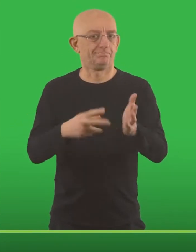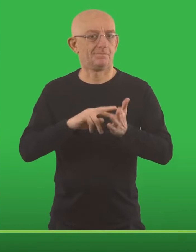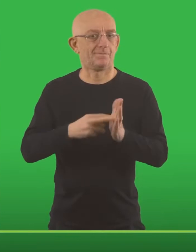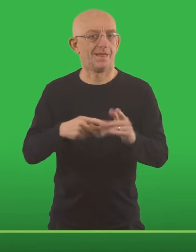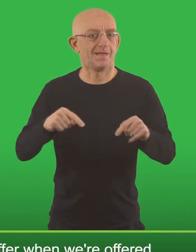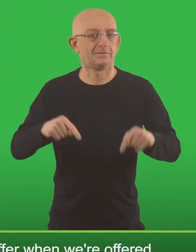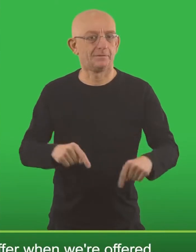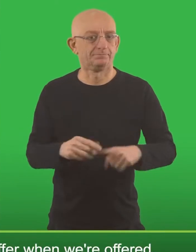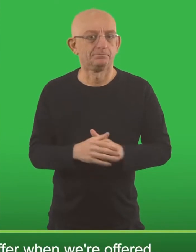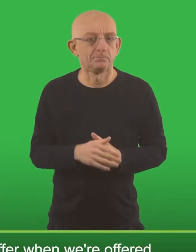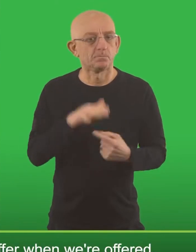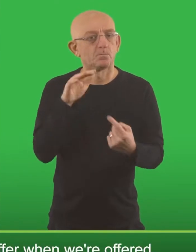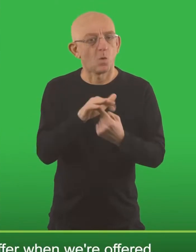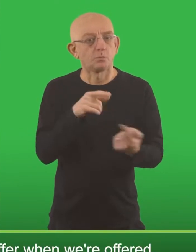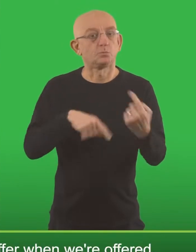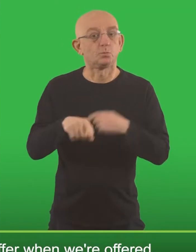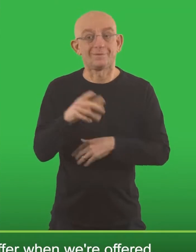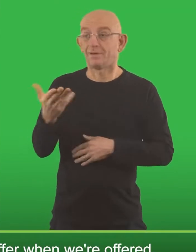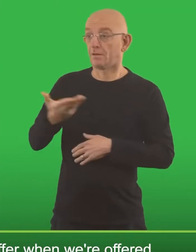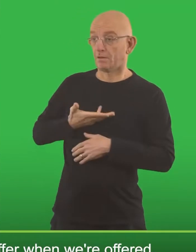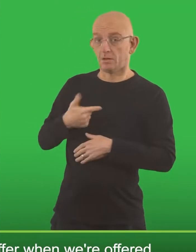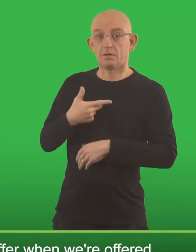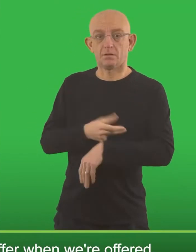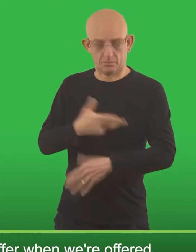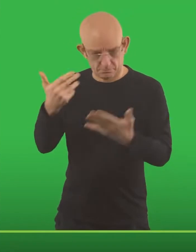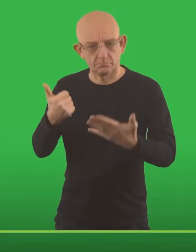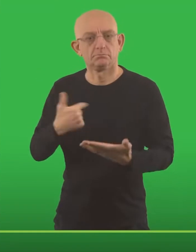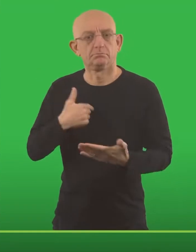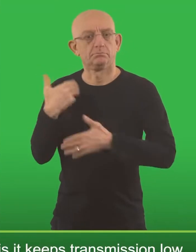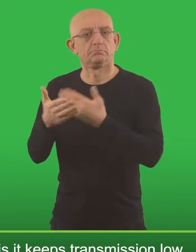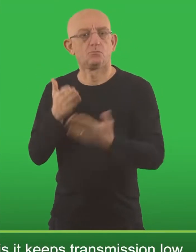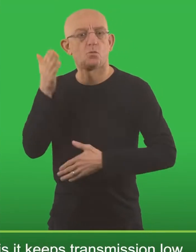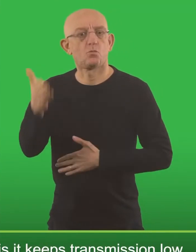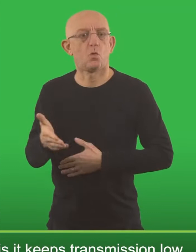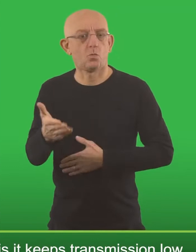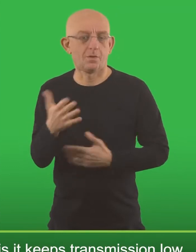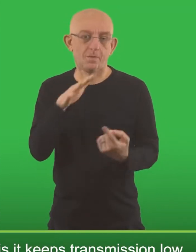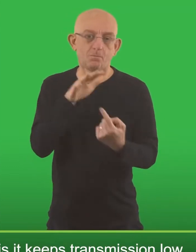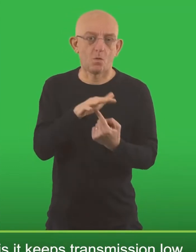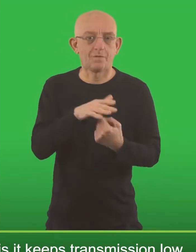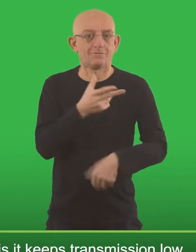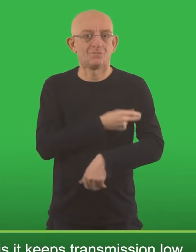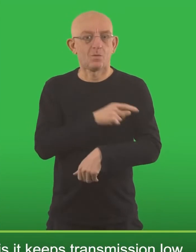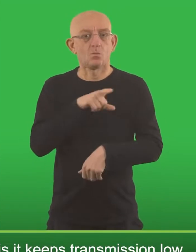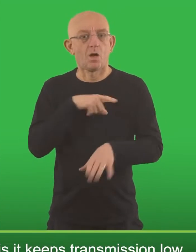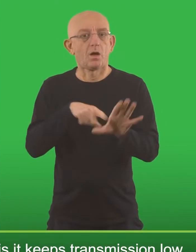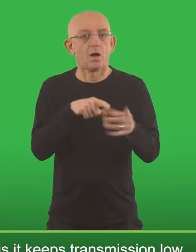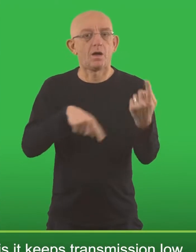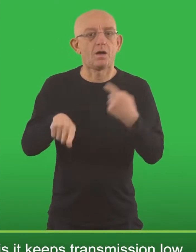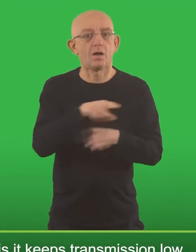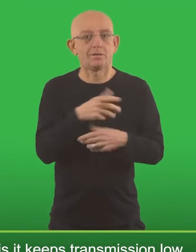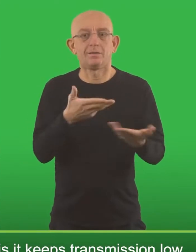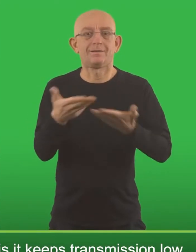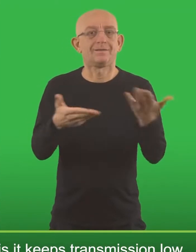plus. It's really important that we all take up the offer when we're offered. The importance of vaccination in